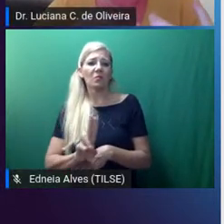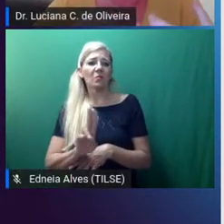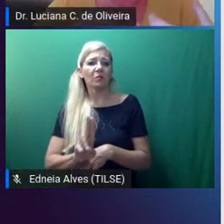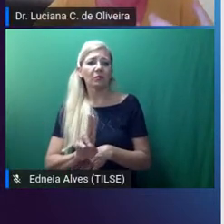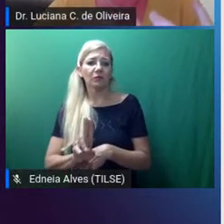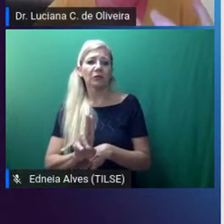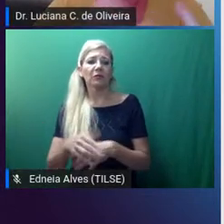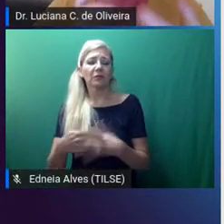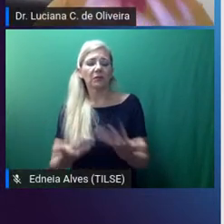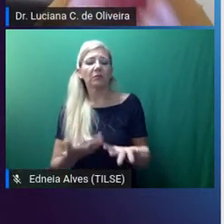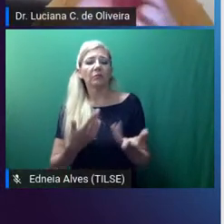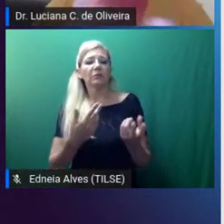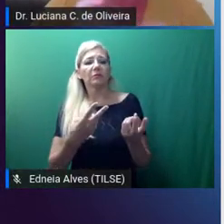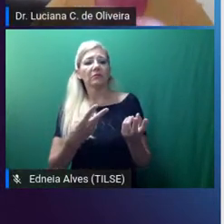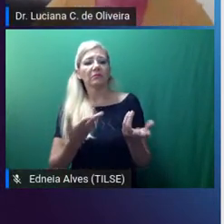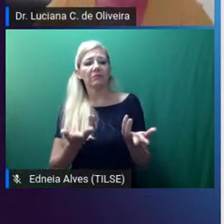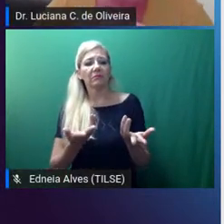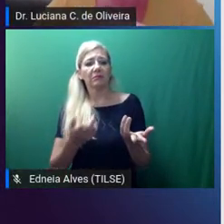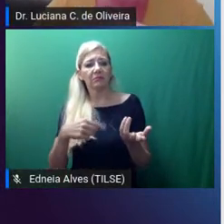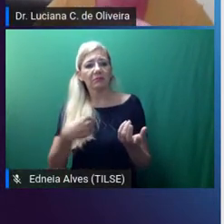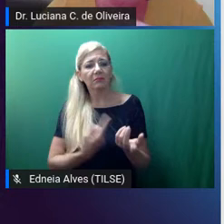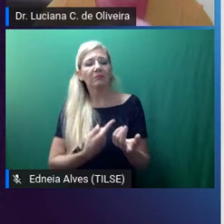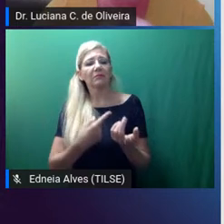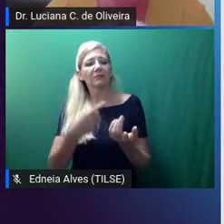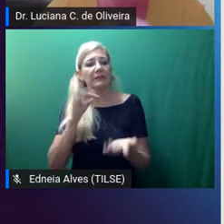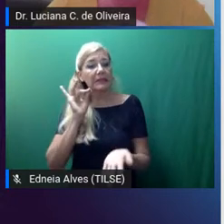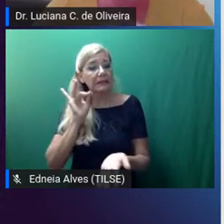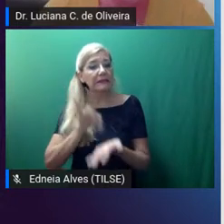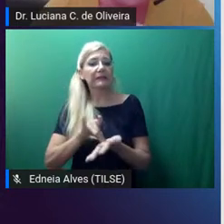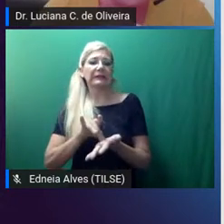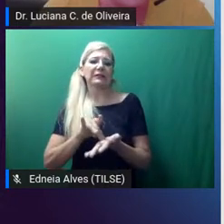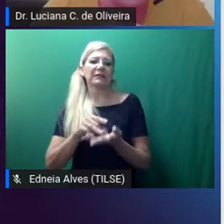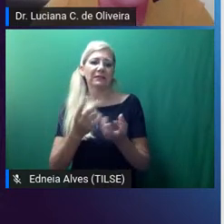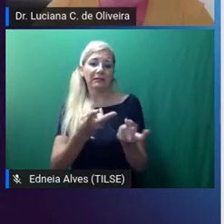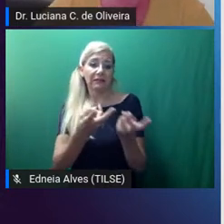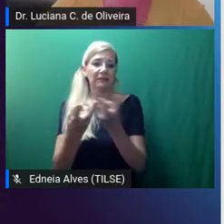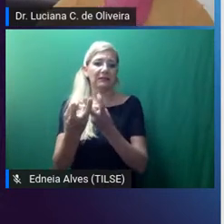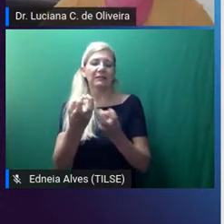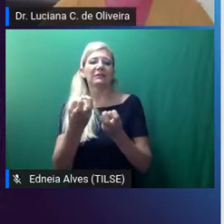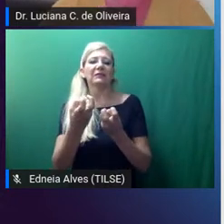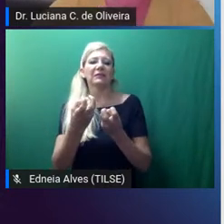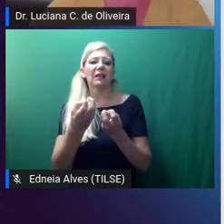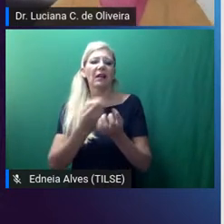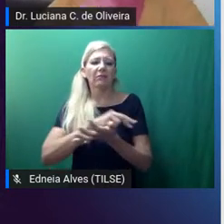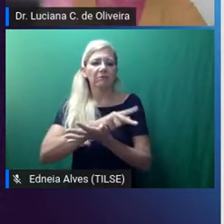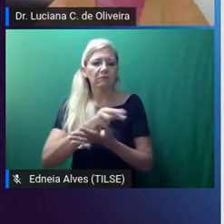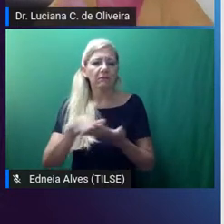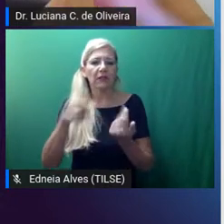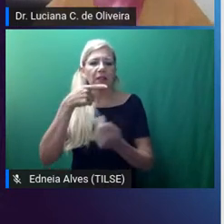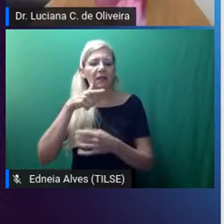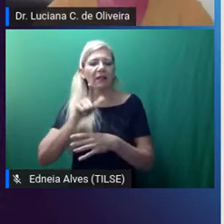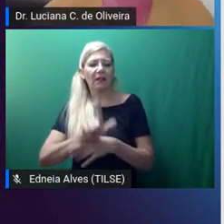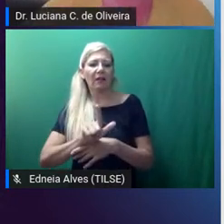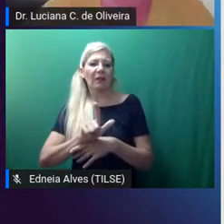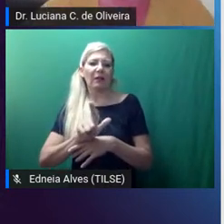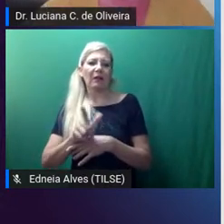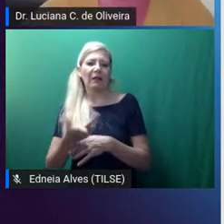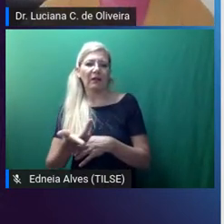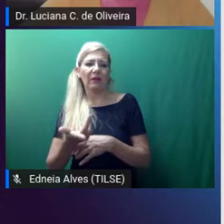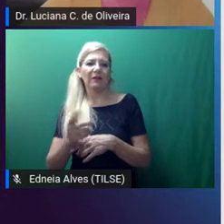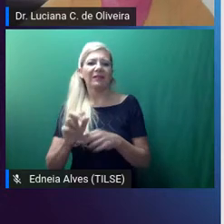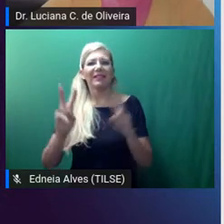of really considering what plurilingualism really is. So again, that's a topic